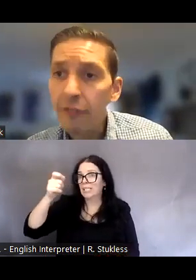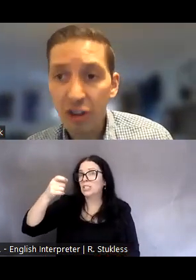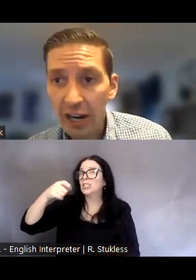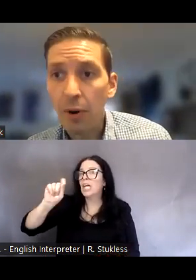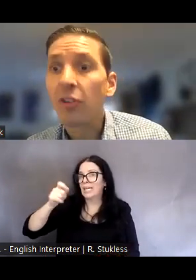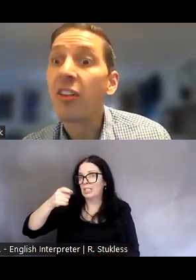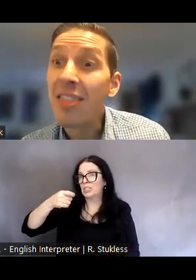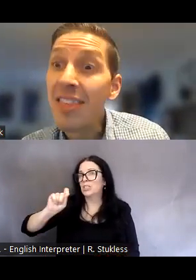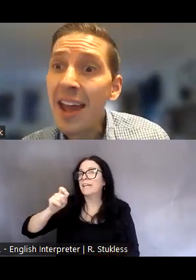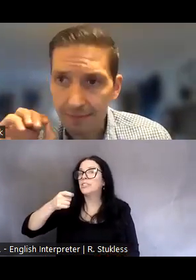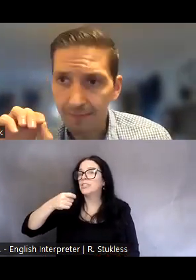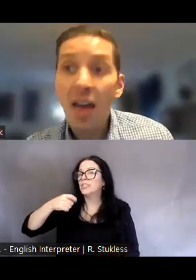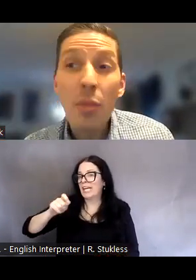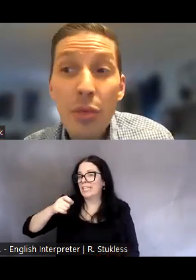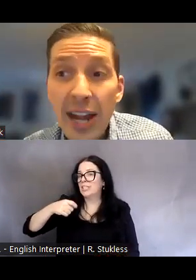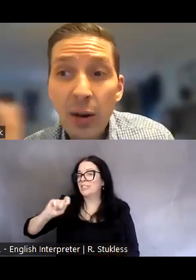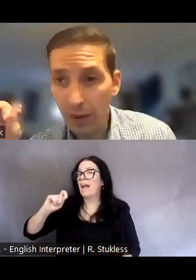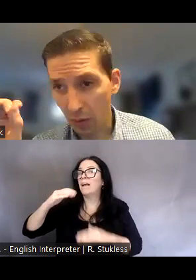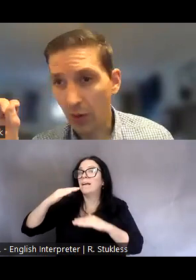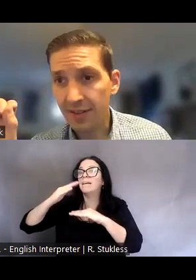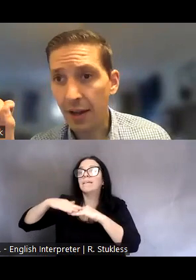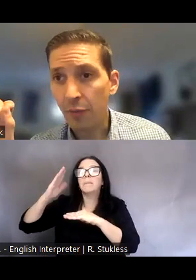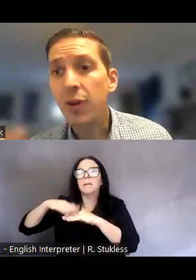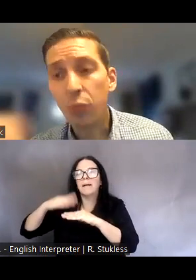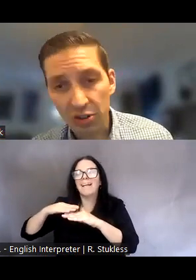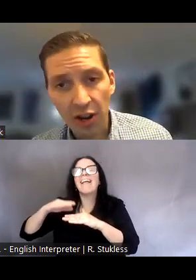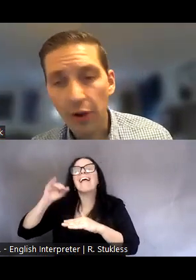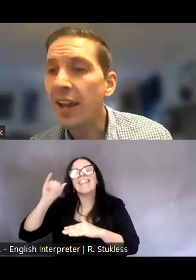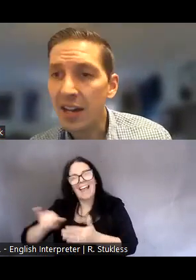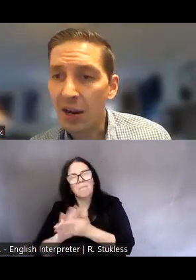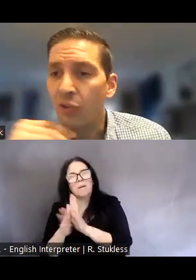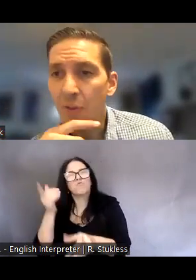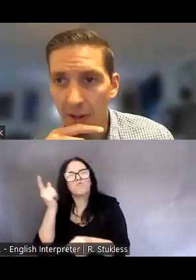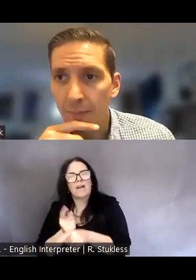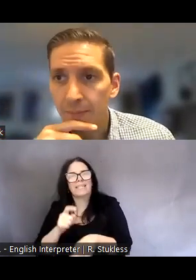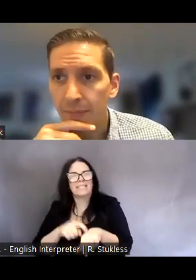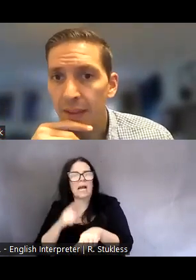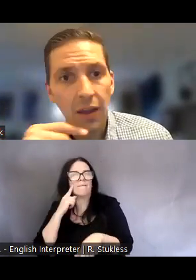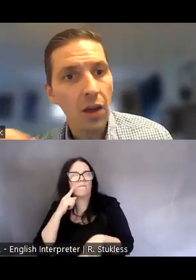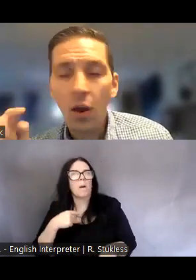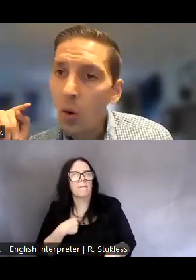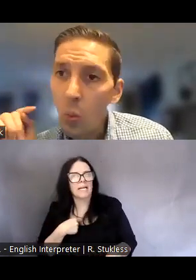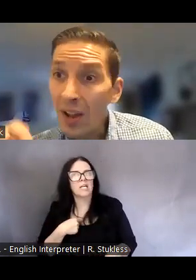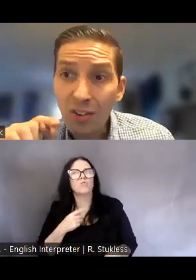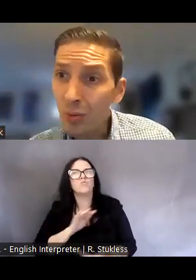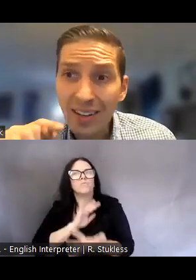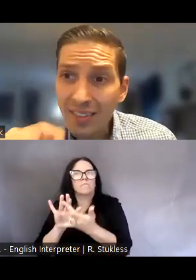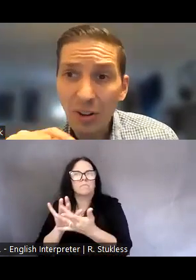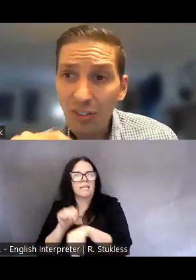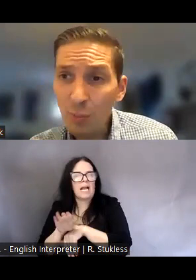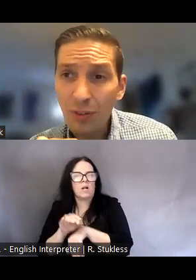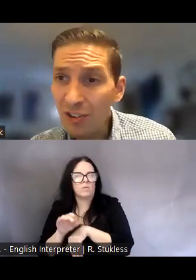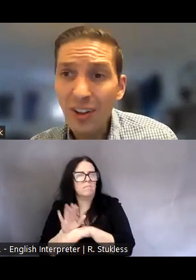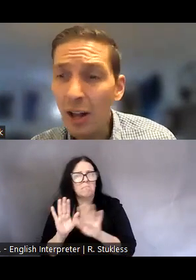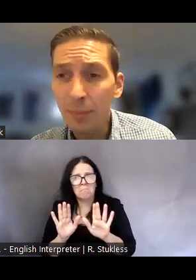get enough check marks, then it will be the right time for me to reach out and connect with somebody. When's the right